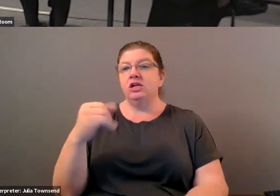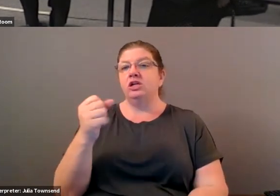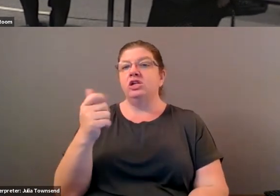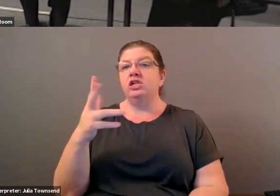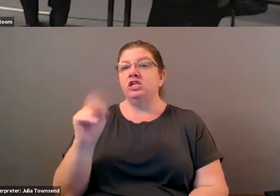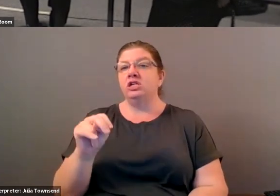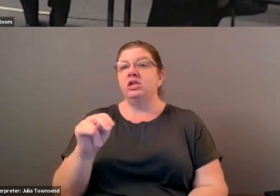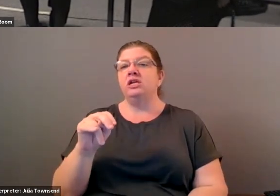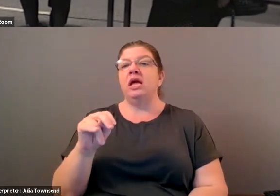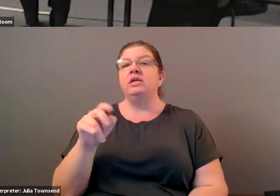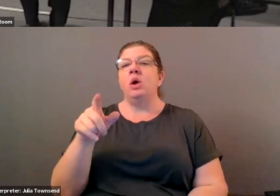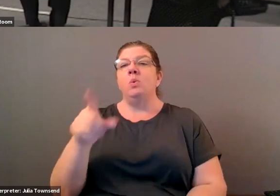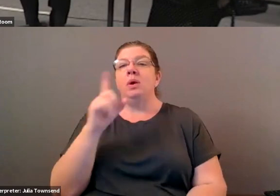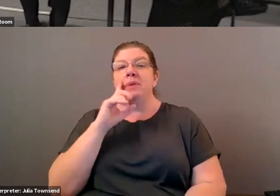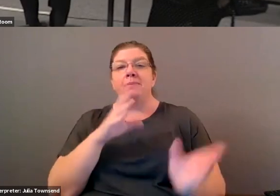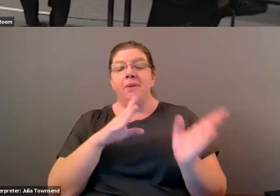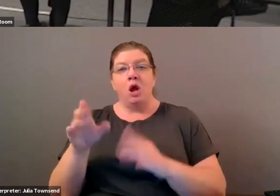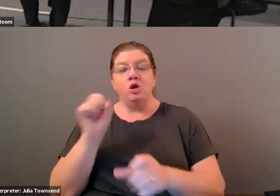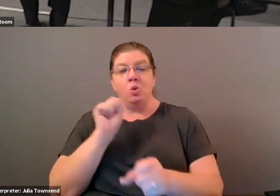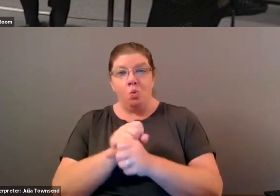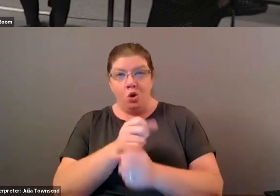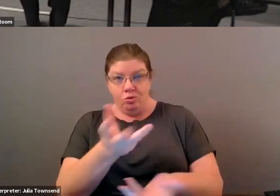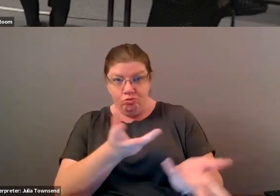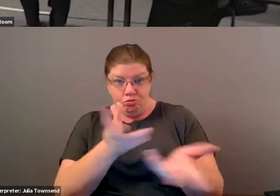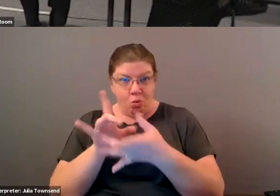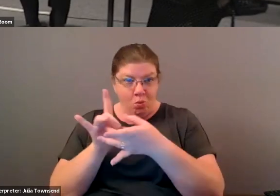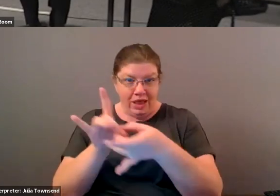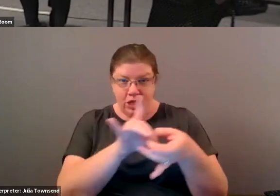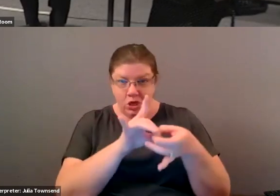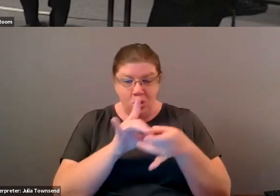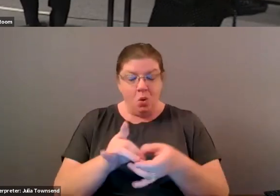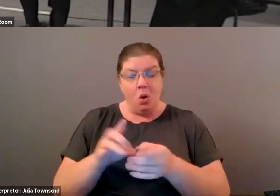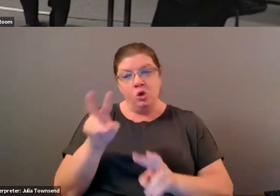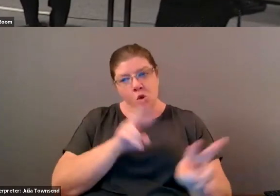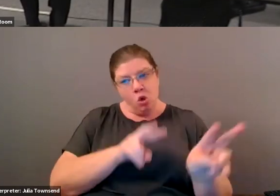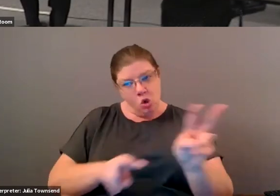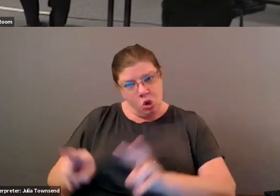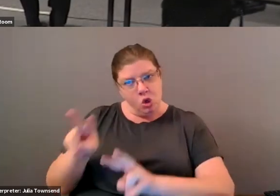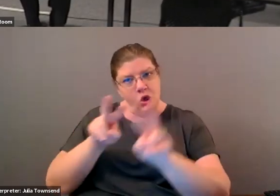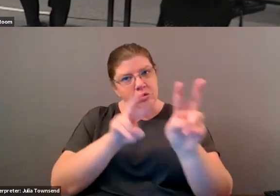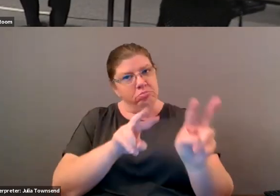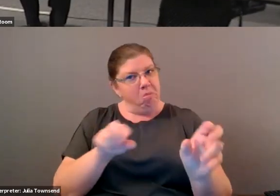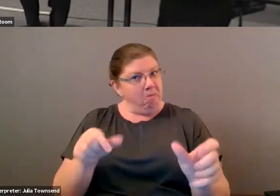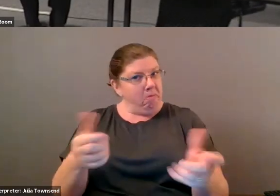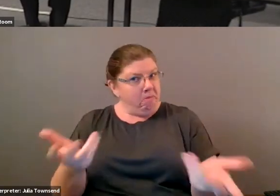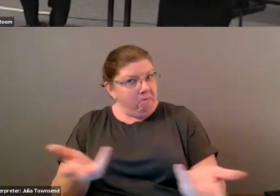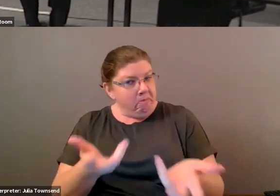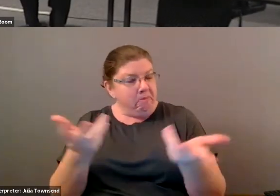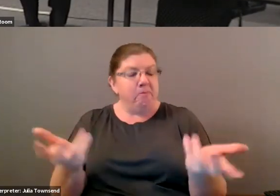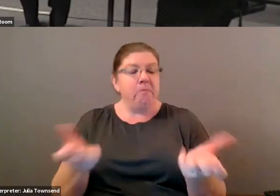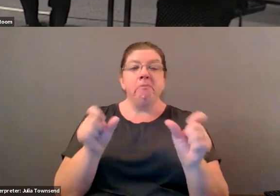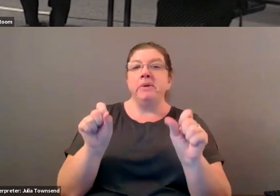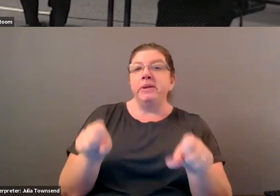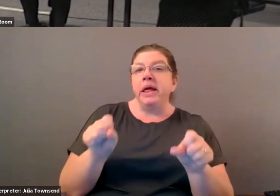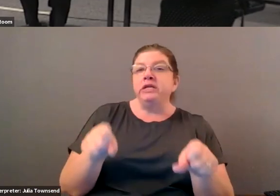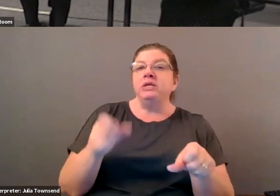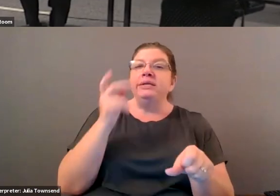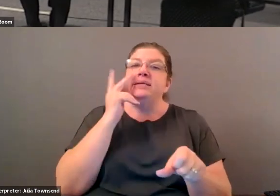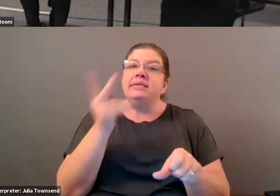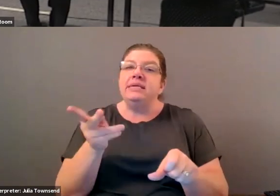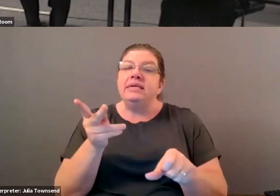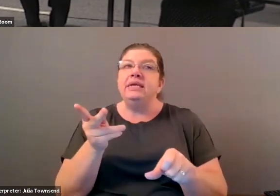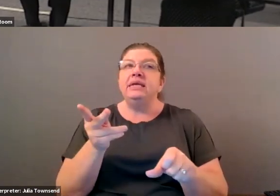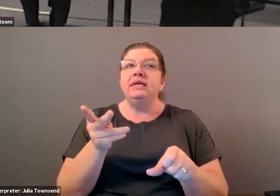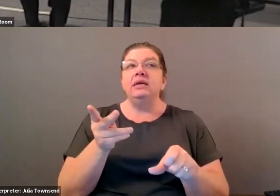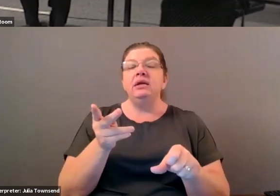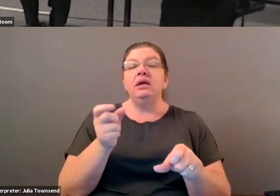to be prepared to work with you and take a look at that and potentially see whether